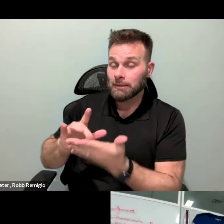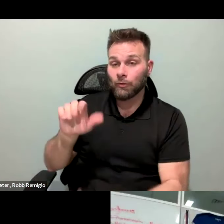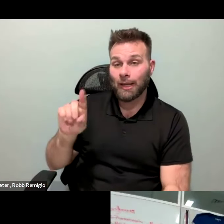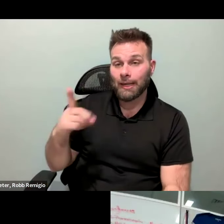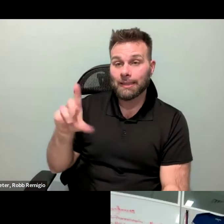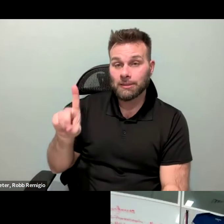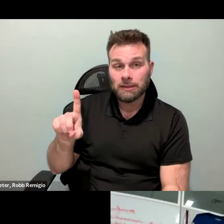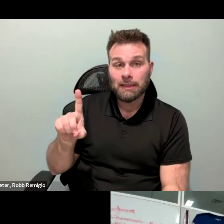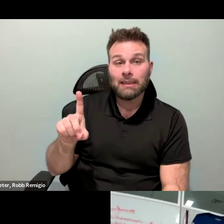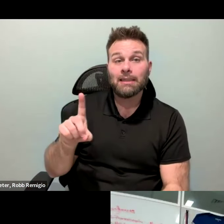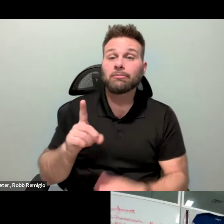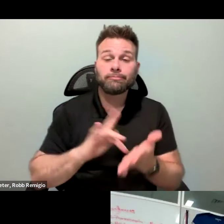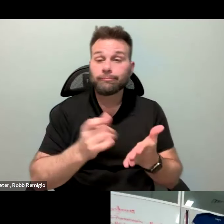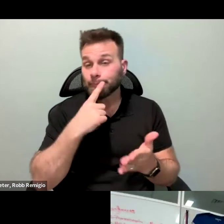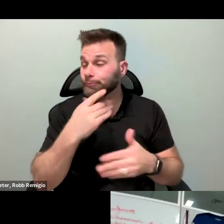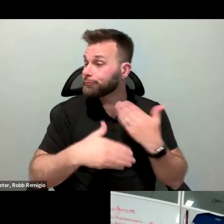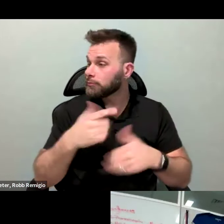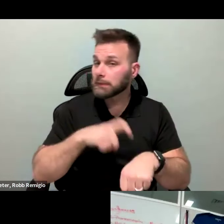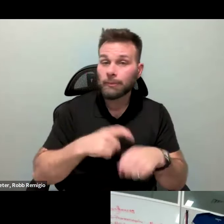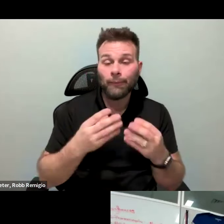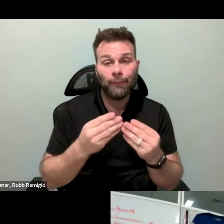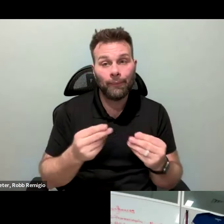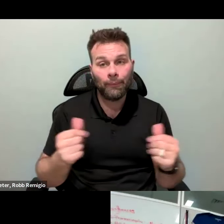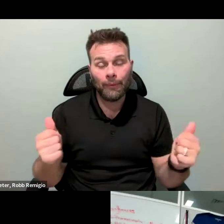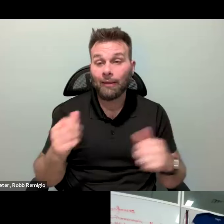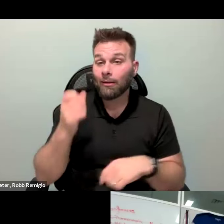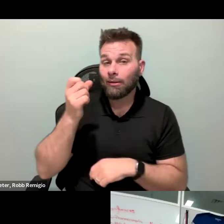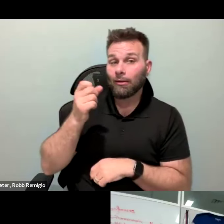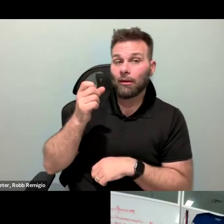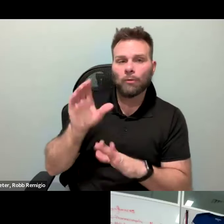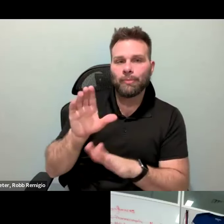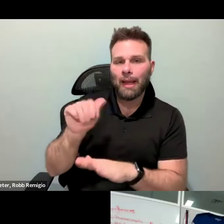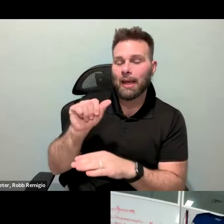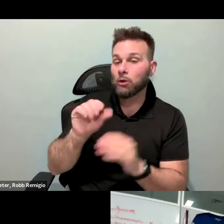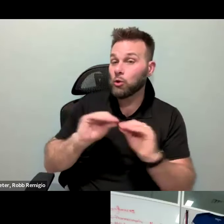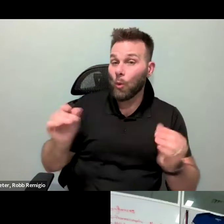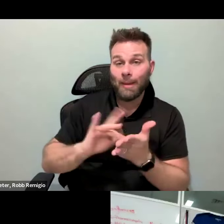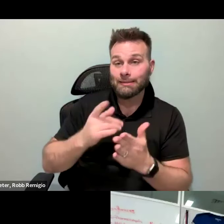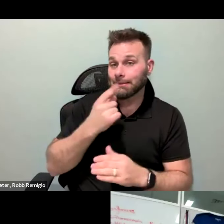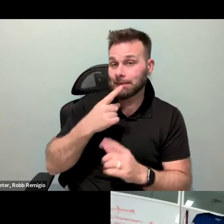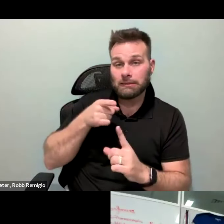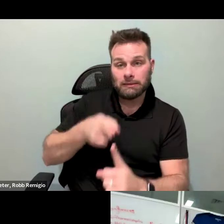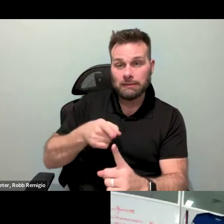for instance, wears off and there's no medication targeting the ASD. You might start to see